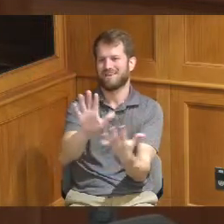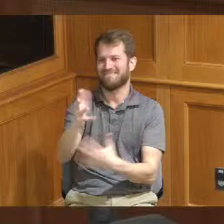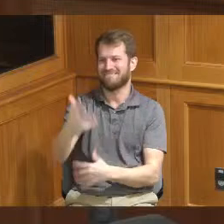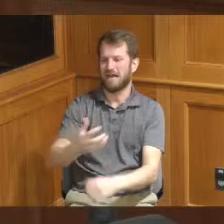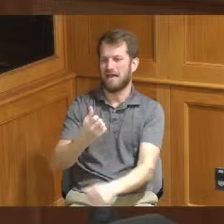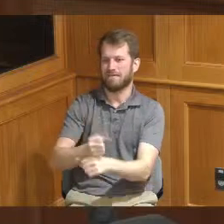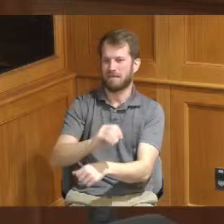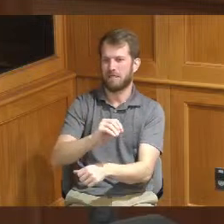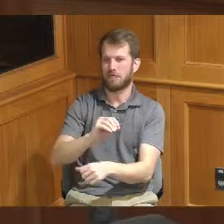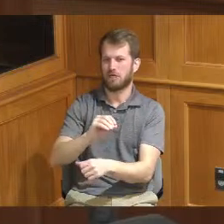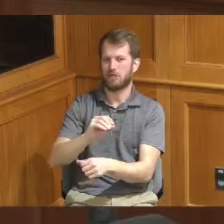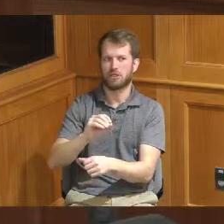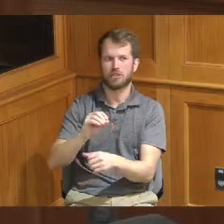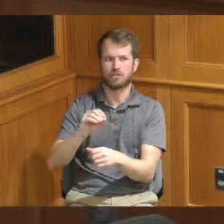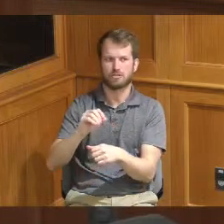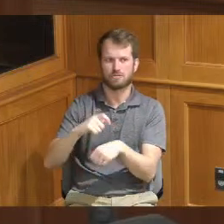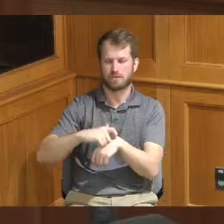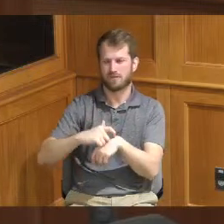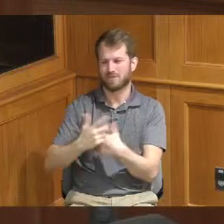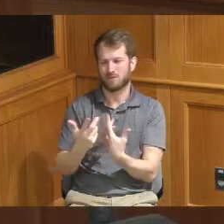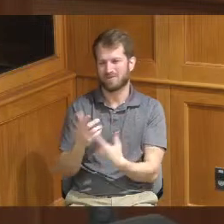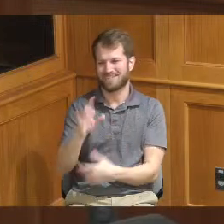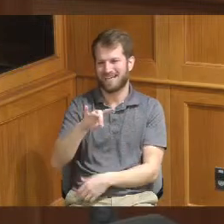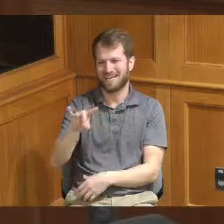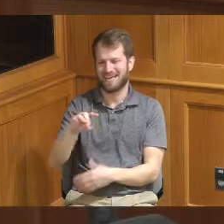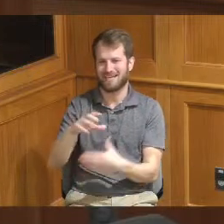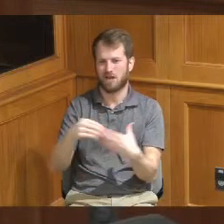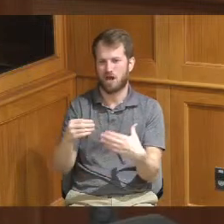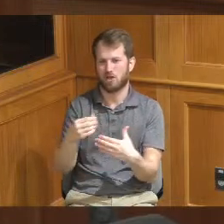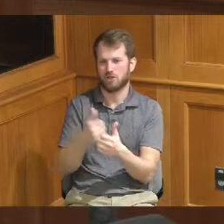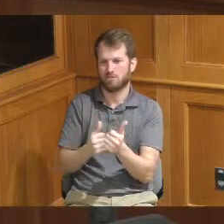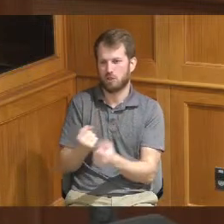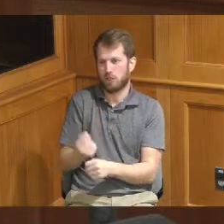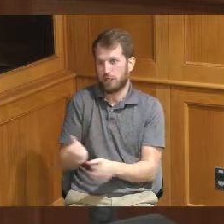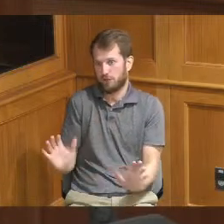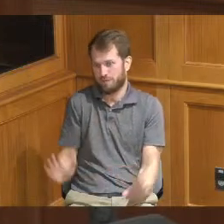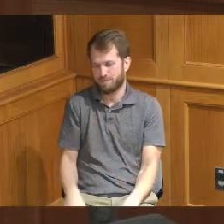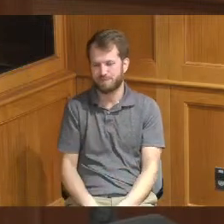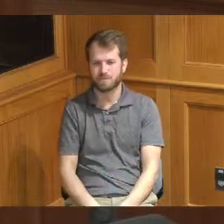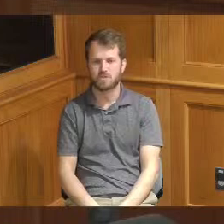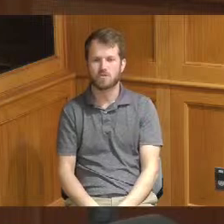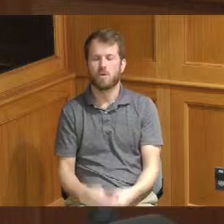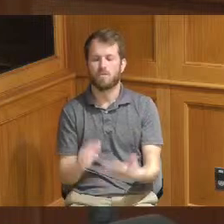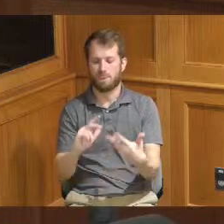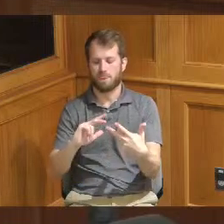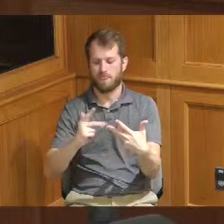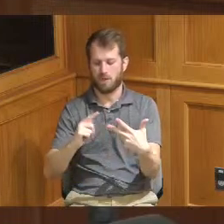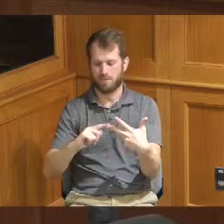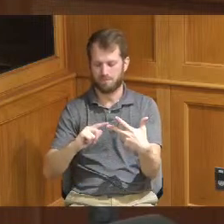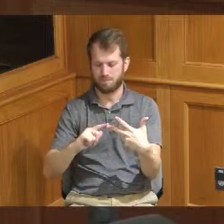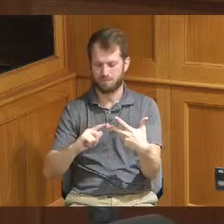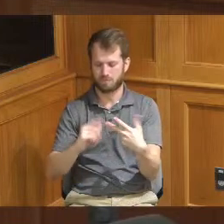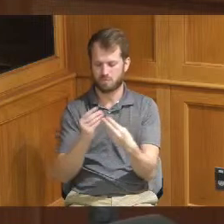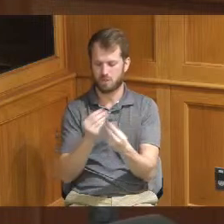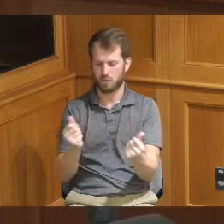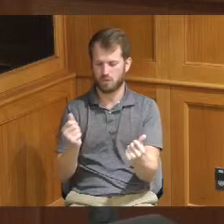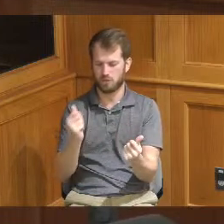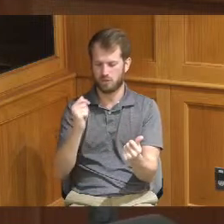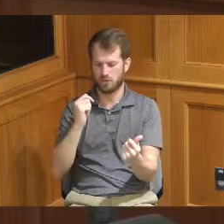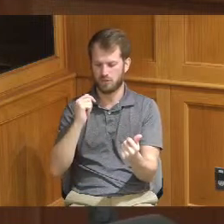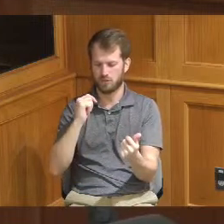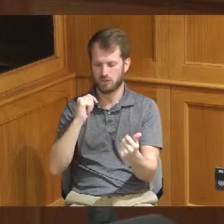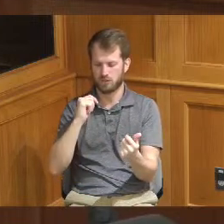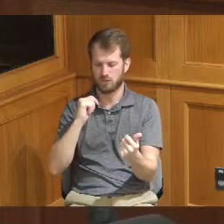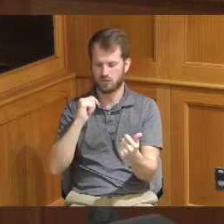yearly amount is $88. Item number 3 is a resolution